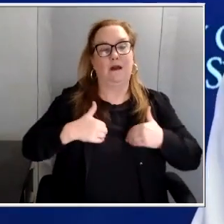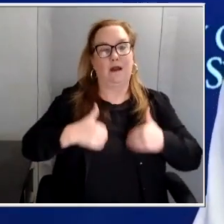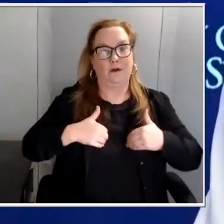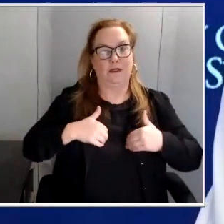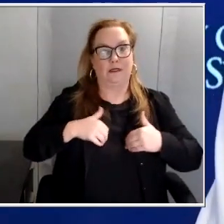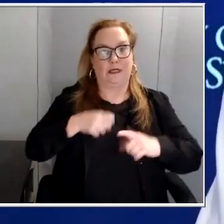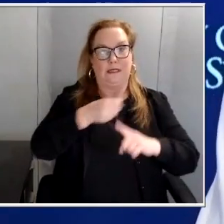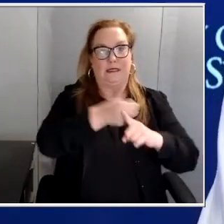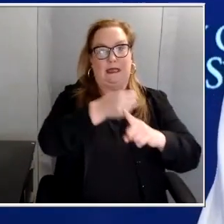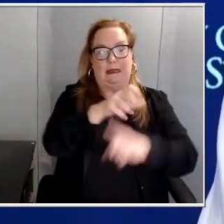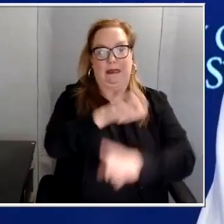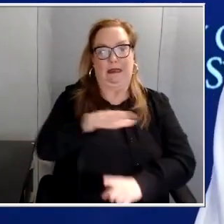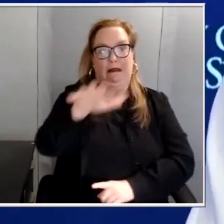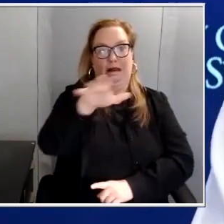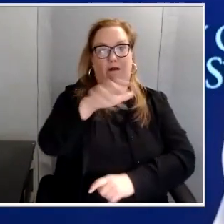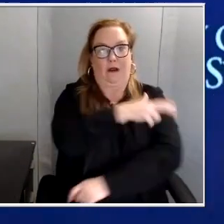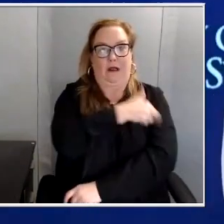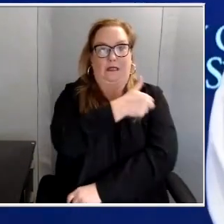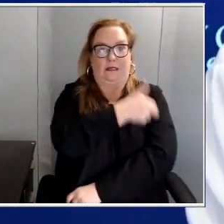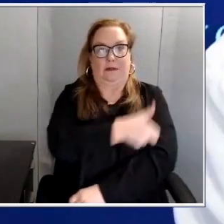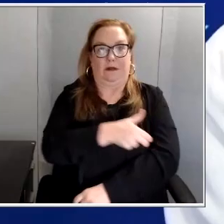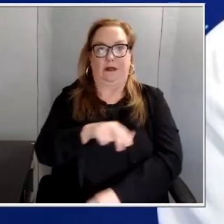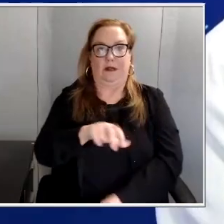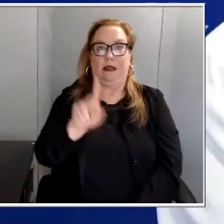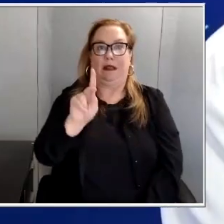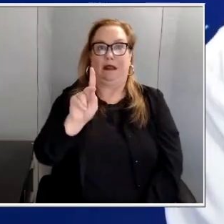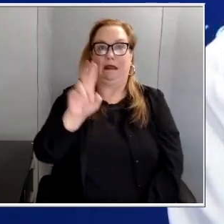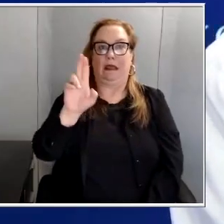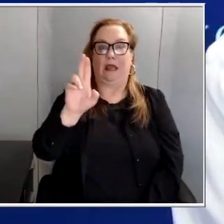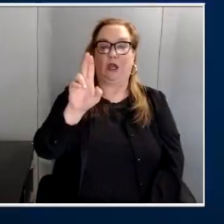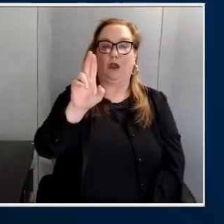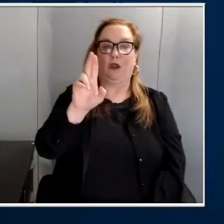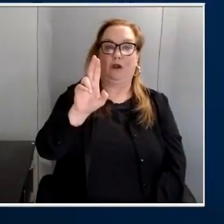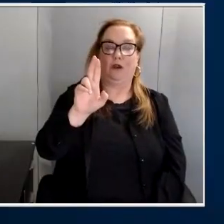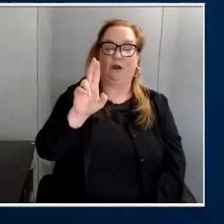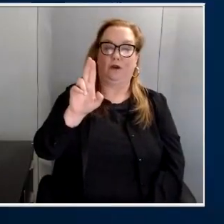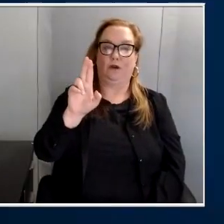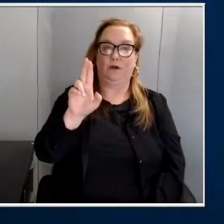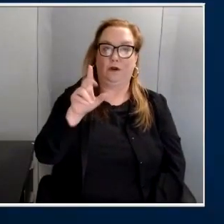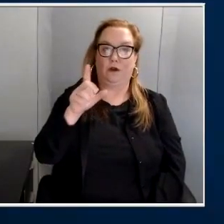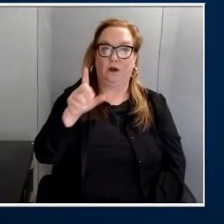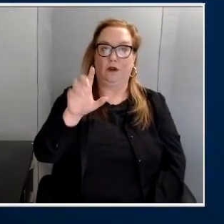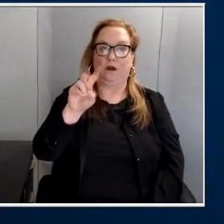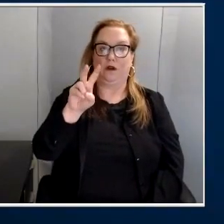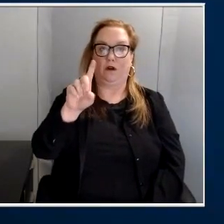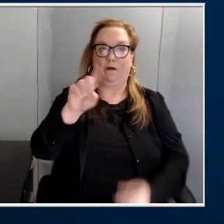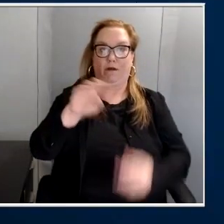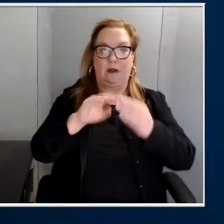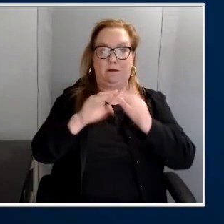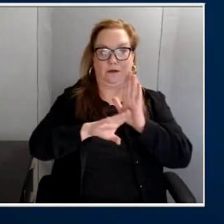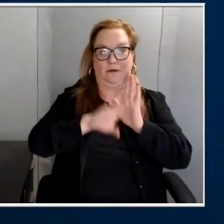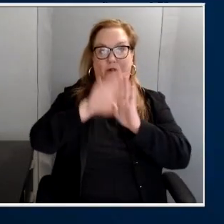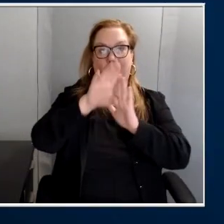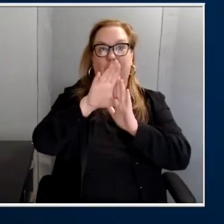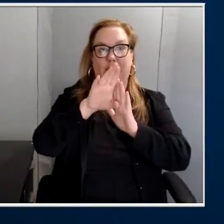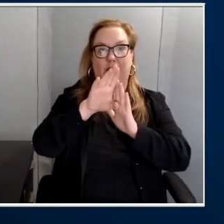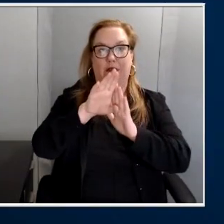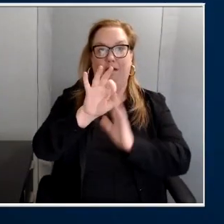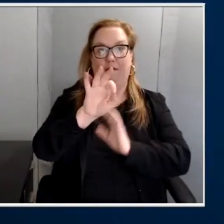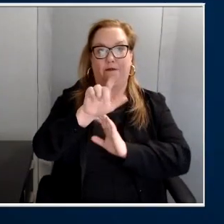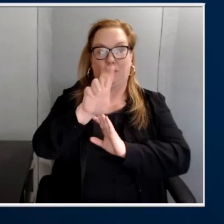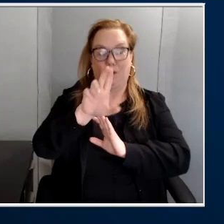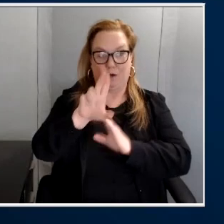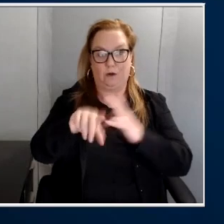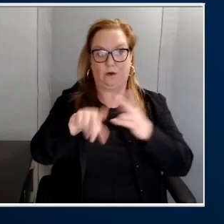health systems. We're going to start with the impact here at the University of Kansas Health System. Hawk, yeah, the COVID numbers are up. Yeah. Influenza and